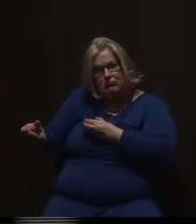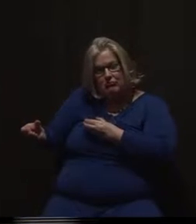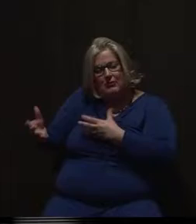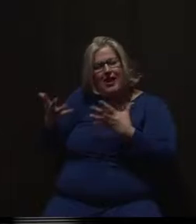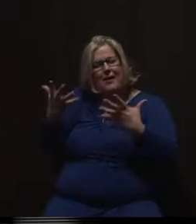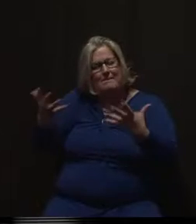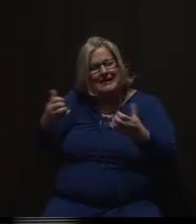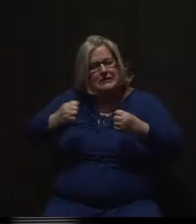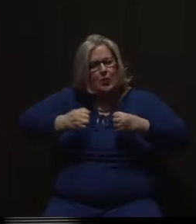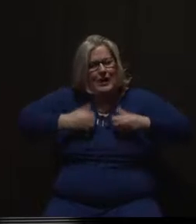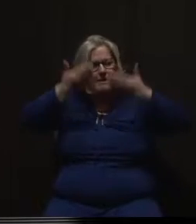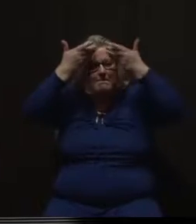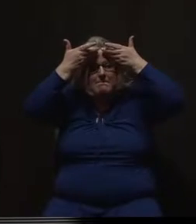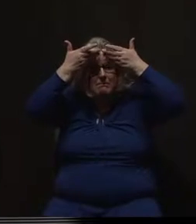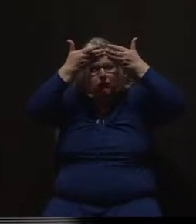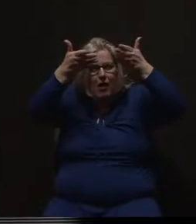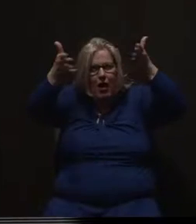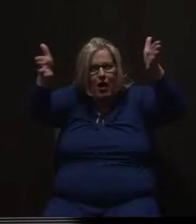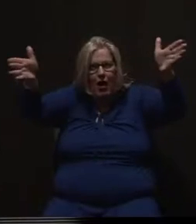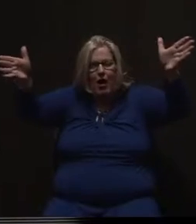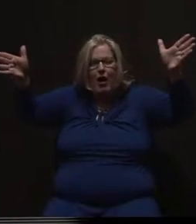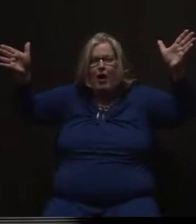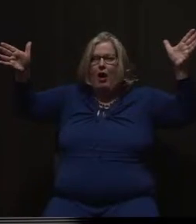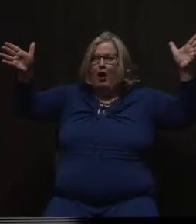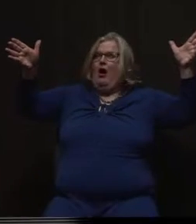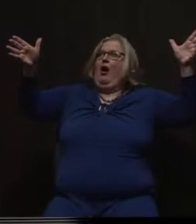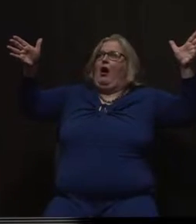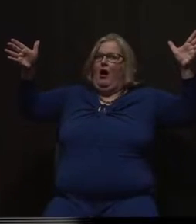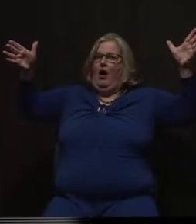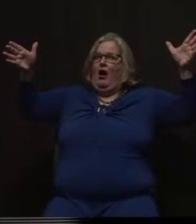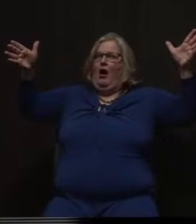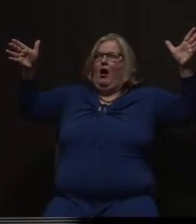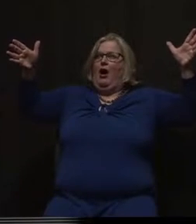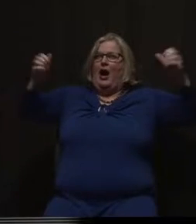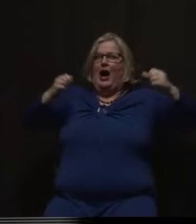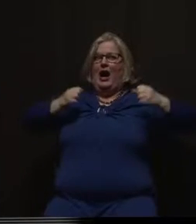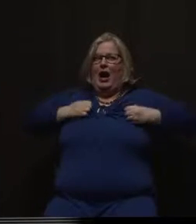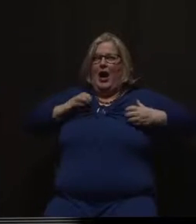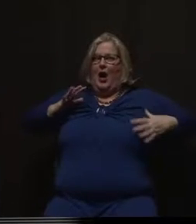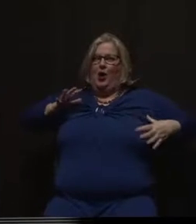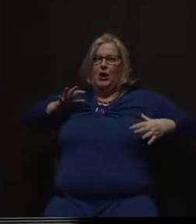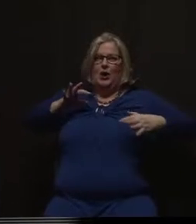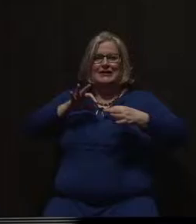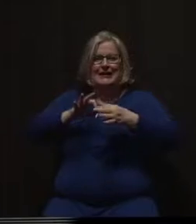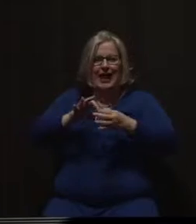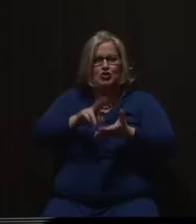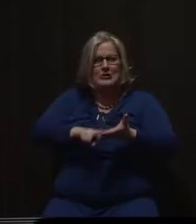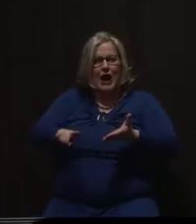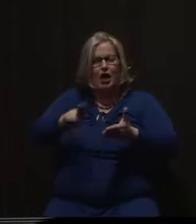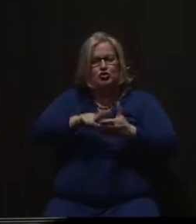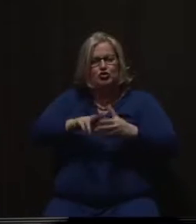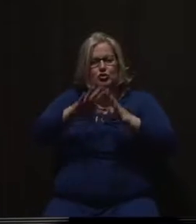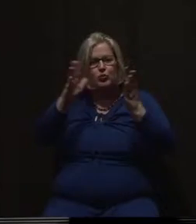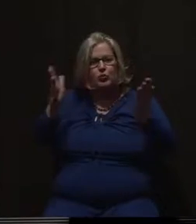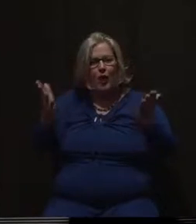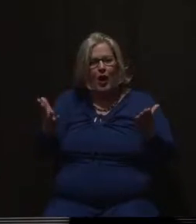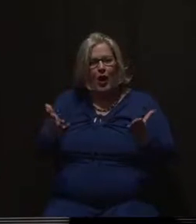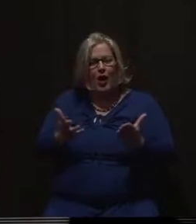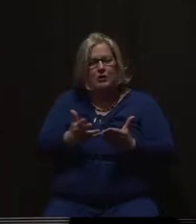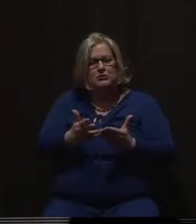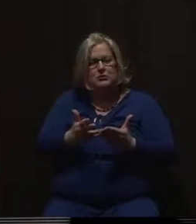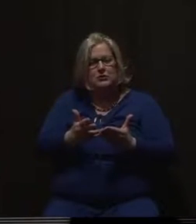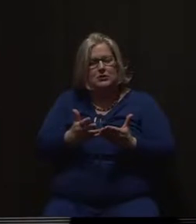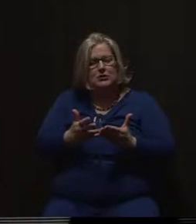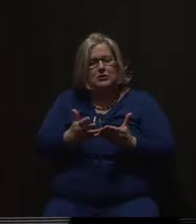our mind to the whole world of this. What is our connection, and what kind of relation are we to